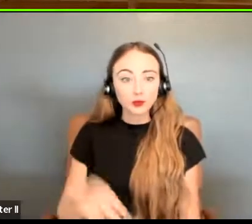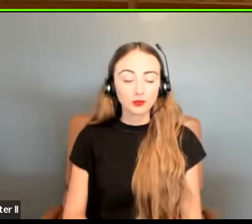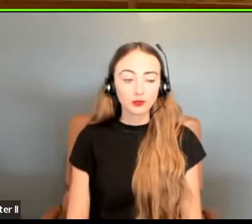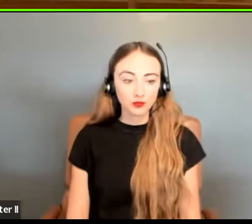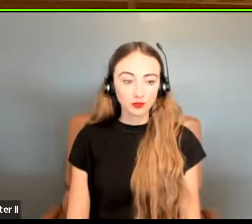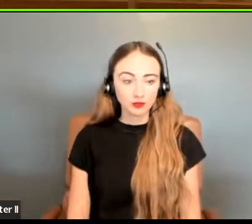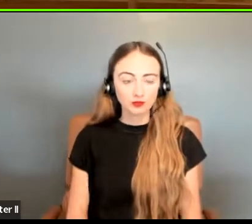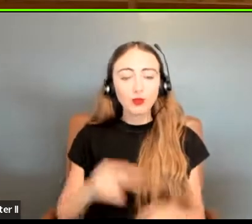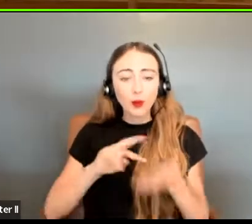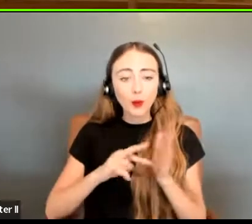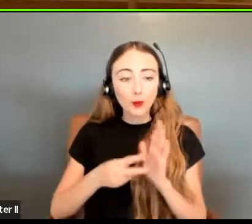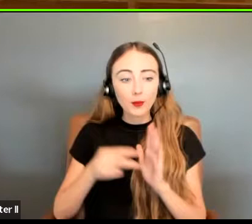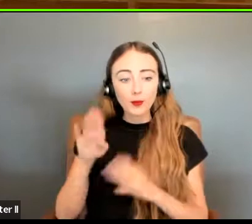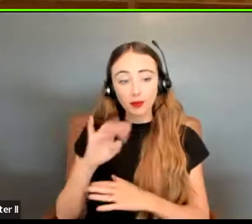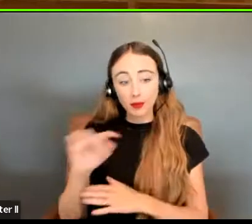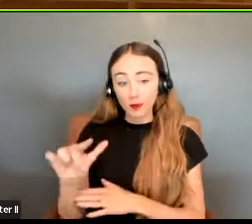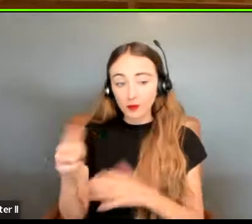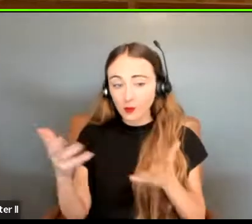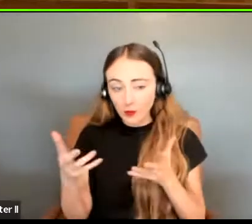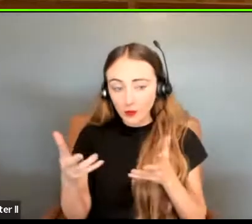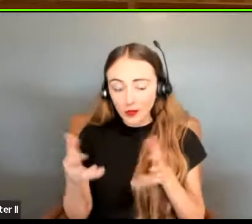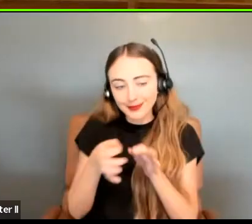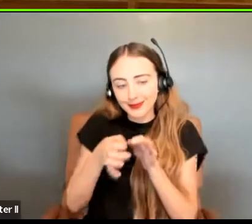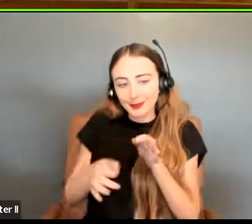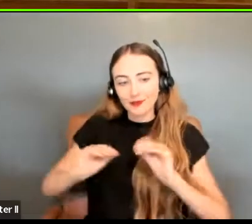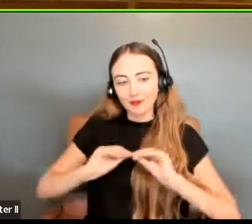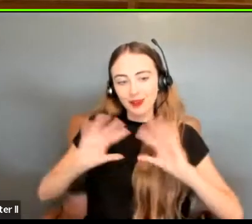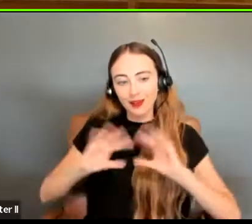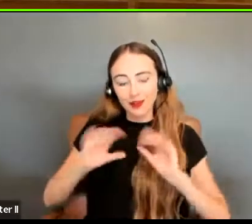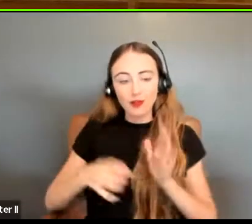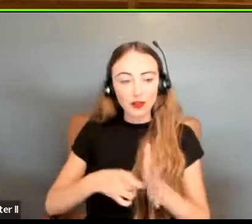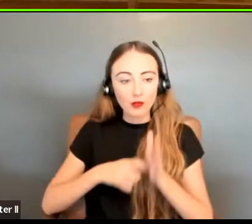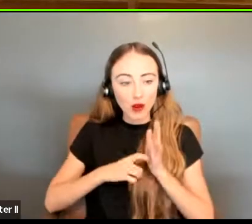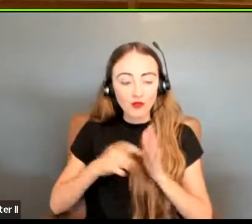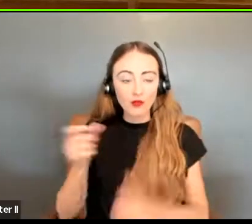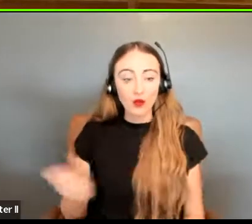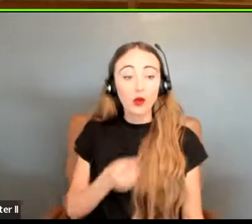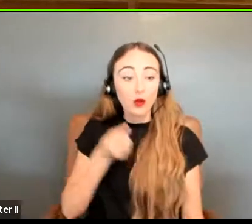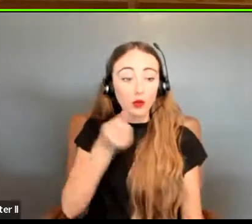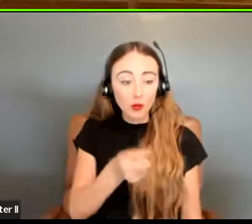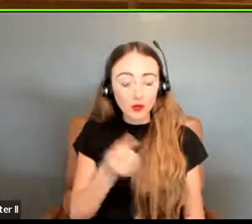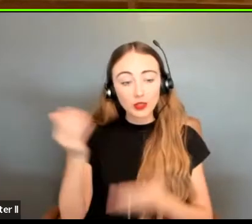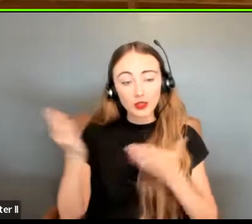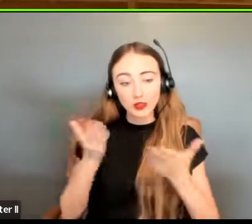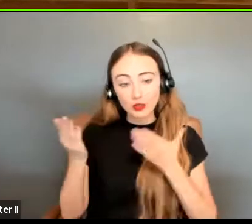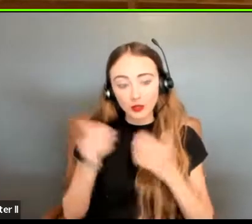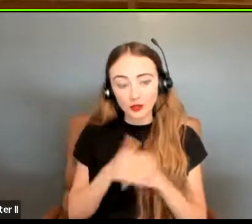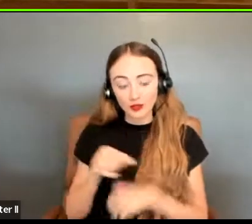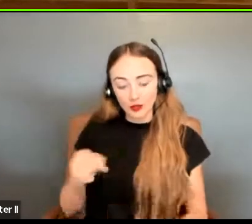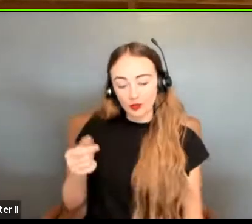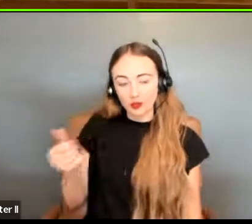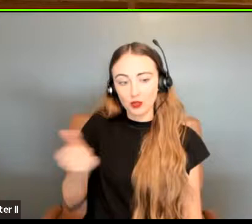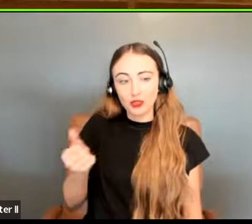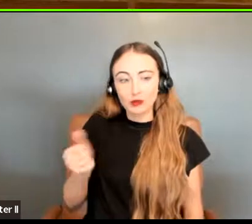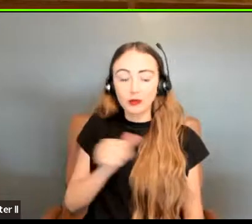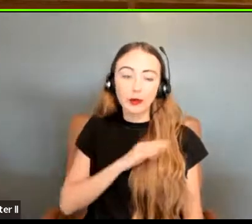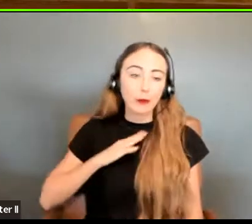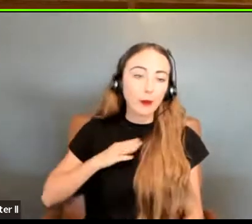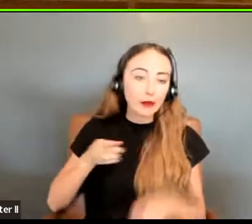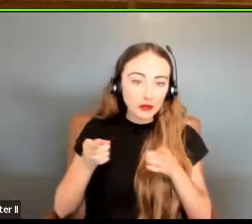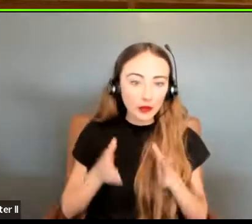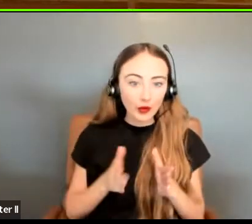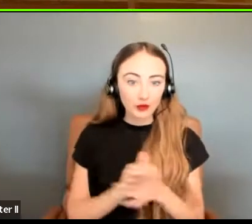The purpose of this bill is to simplify and clarify the requirements for appointment and service on the Washington Metropolitan Area Transit Authority Board of